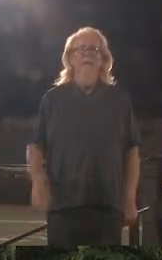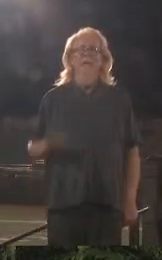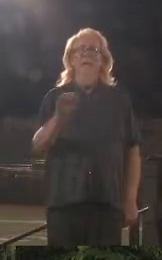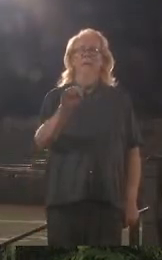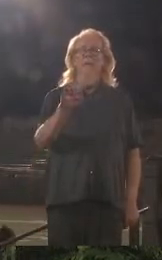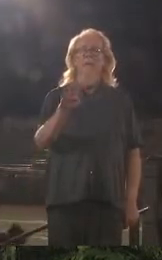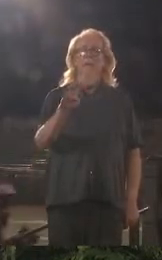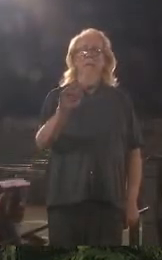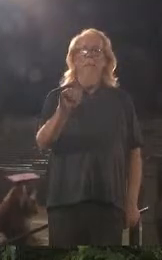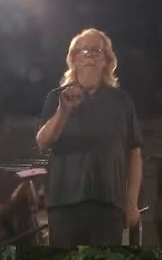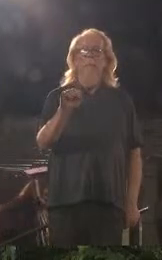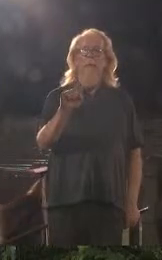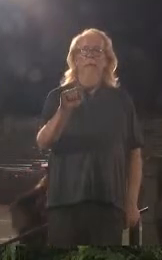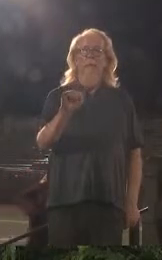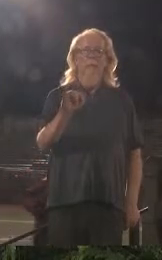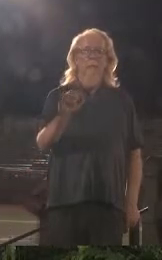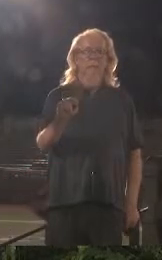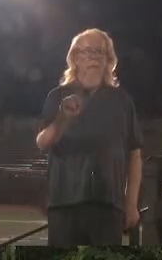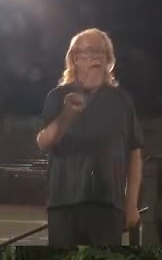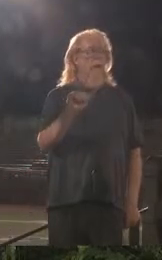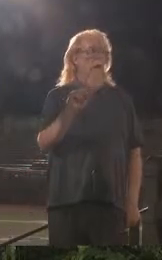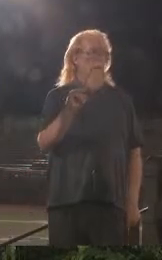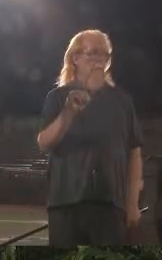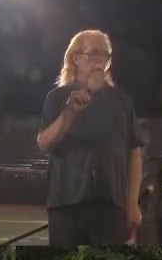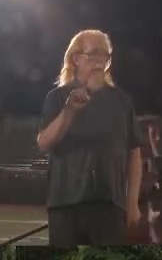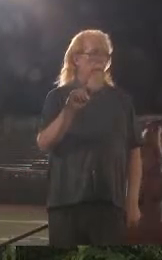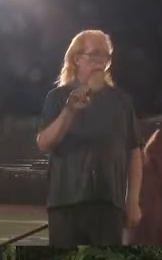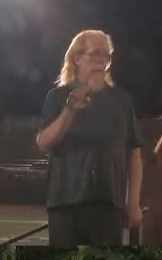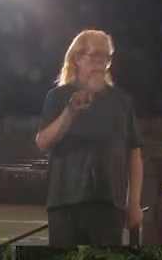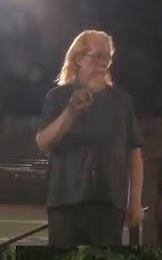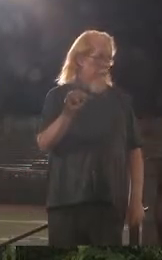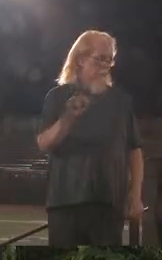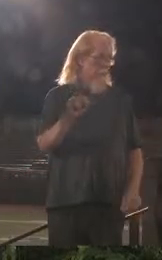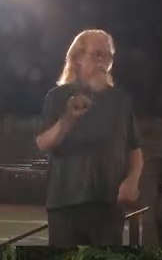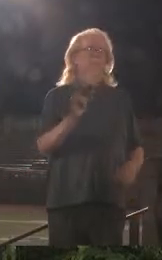Sebastian Almaguer earned certification as a security officer.